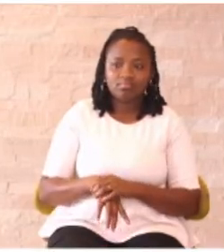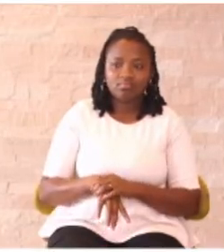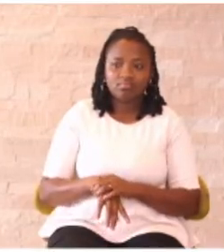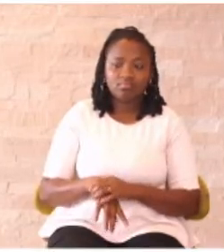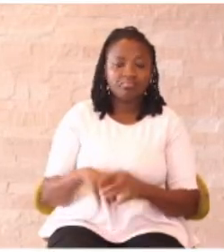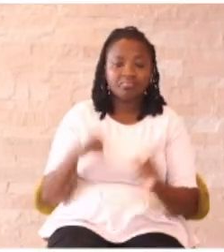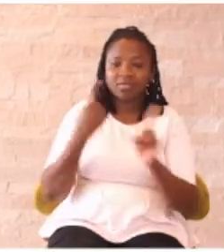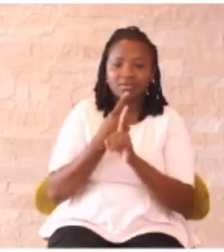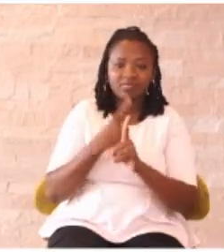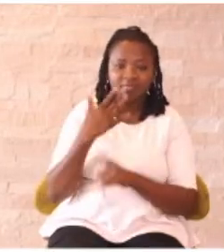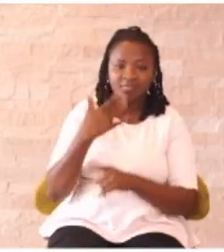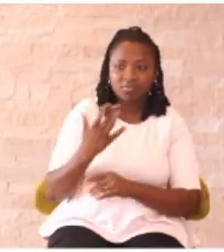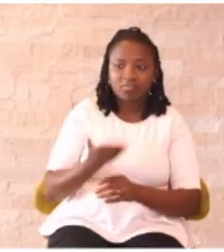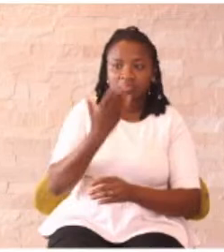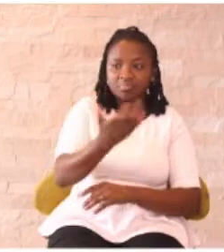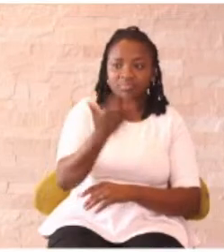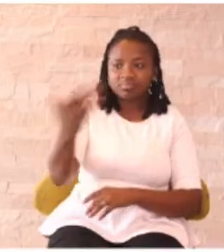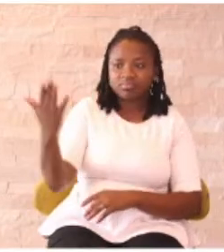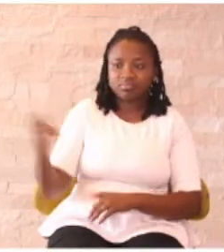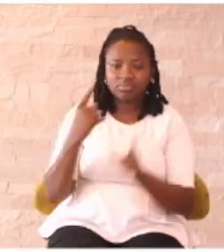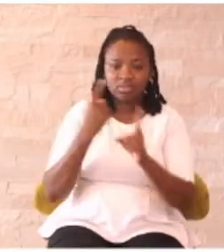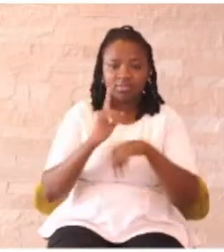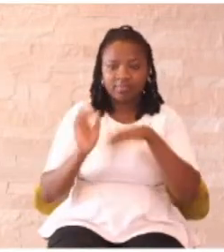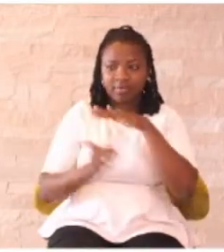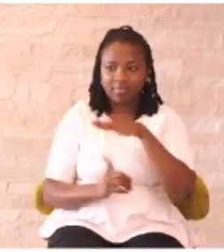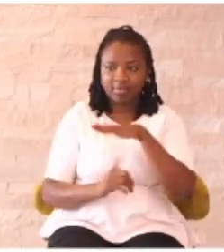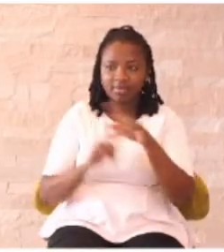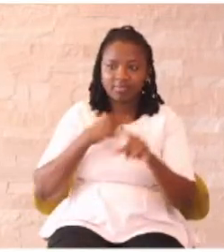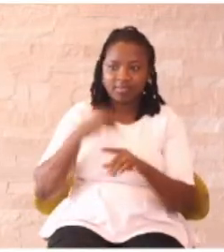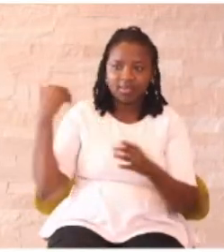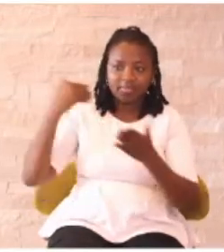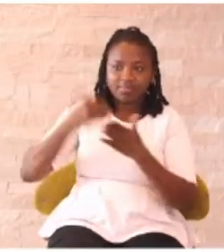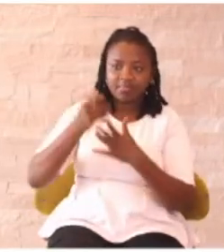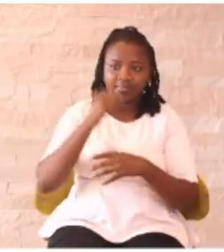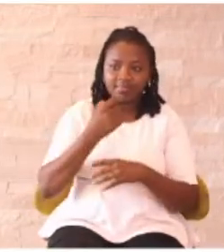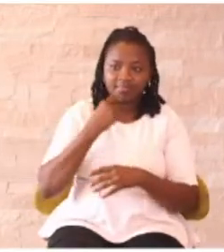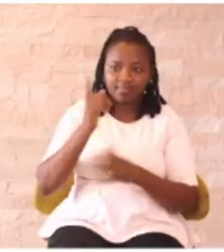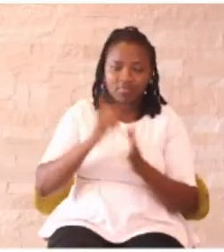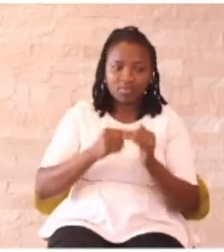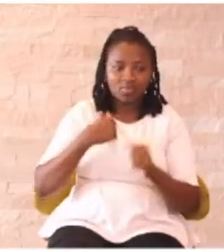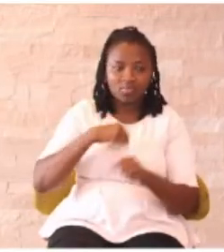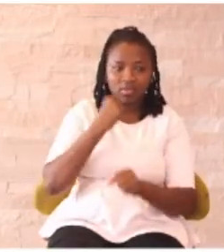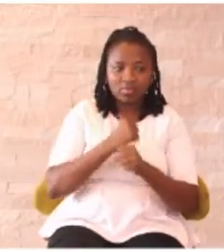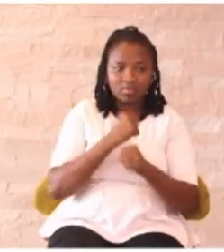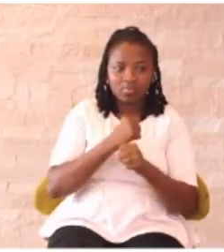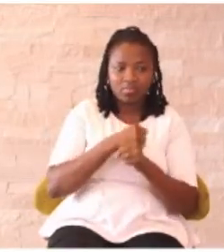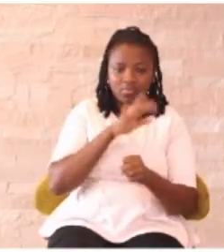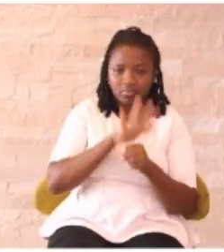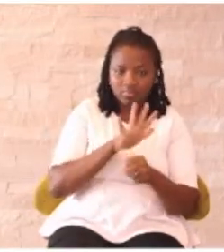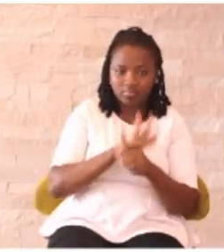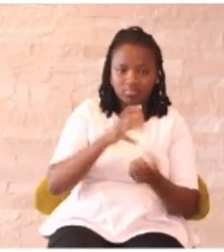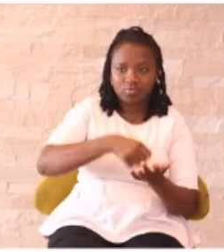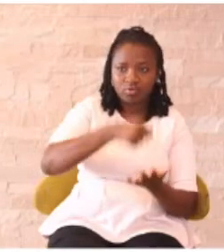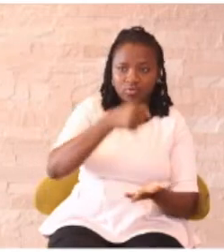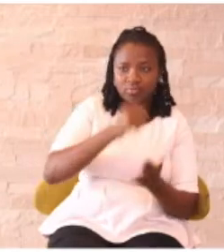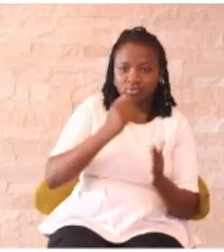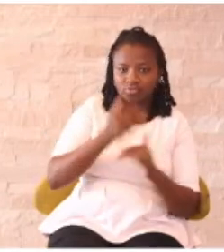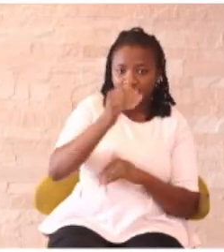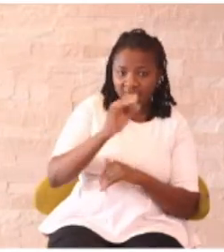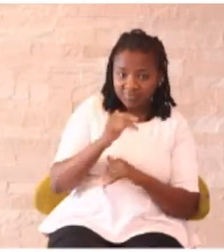papers to line ministries. I've been telling you that we are doing a lot of budget work. So after the reading